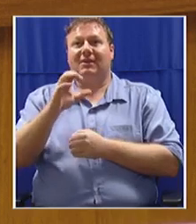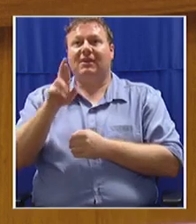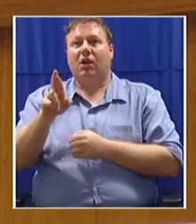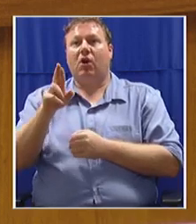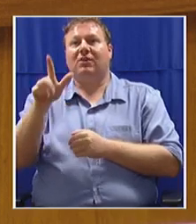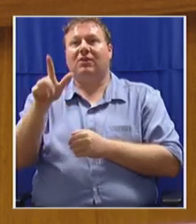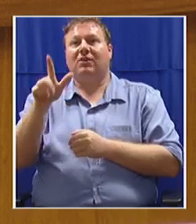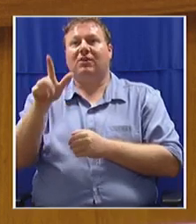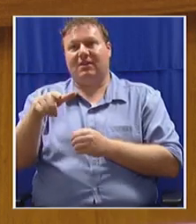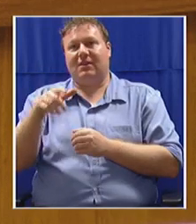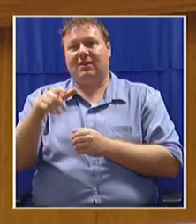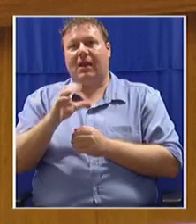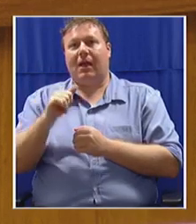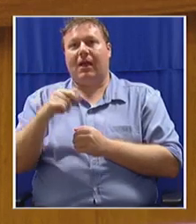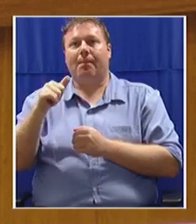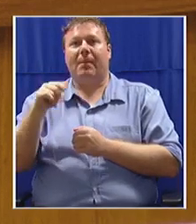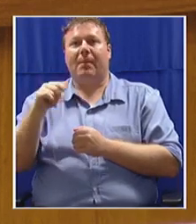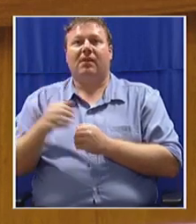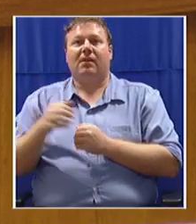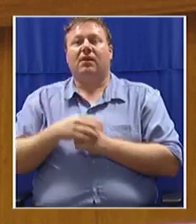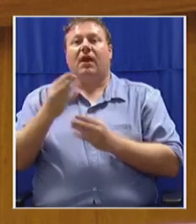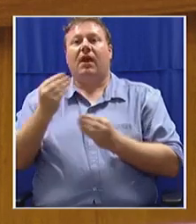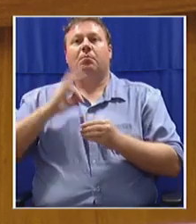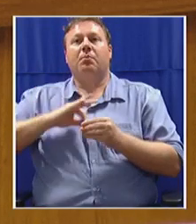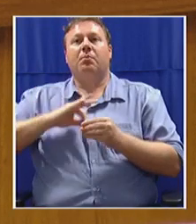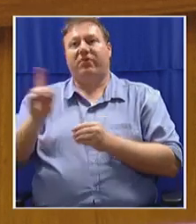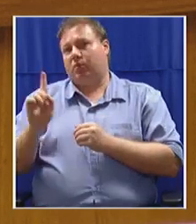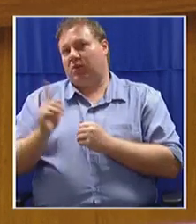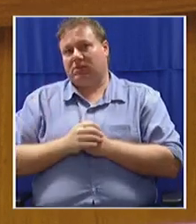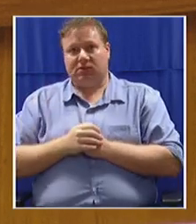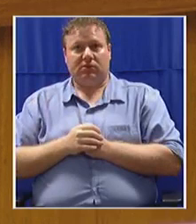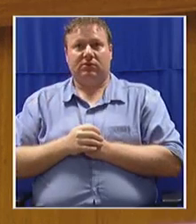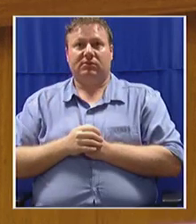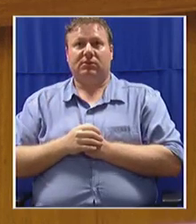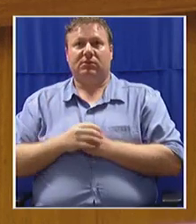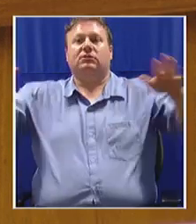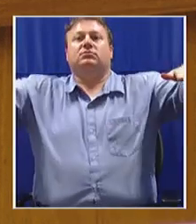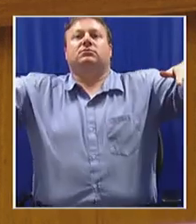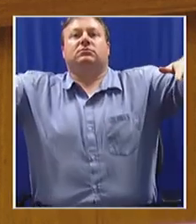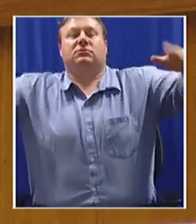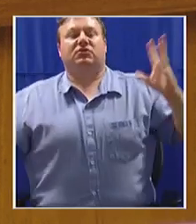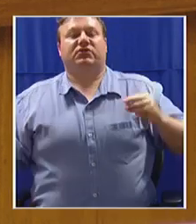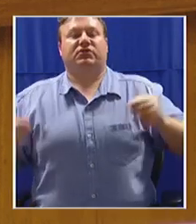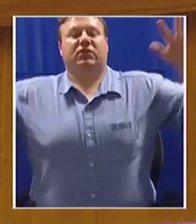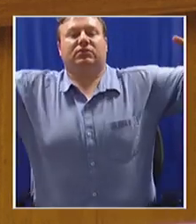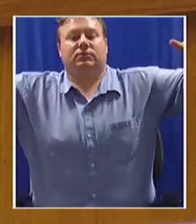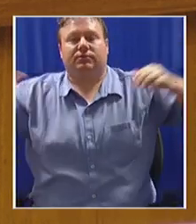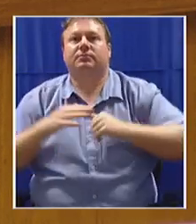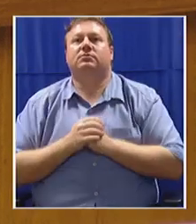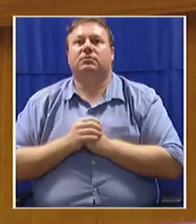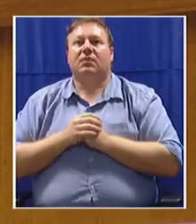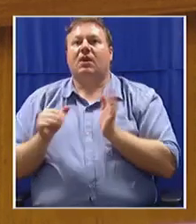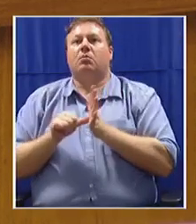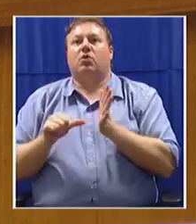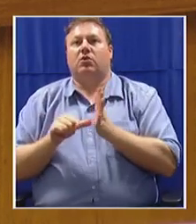campaign and what do they stand to benefit? Order, honorable important. members, order. This is critical,